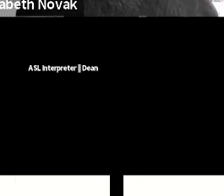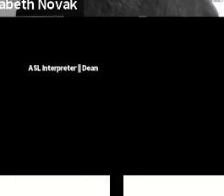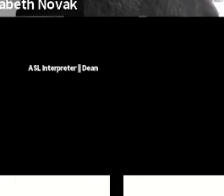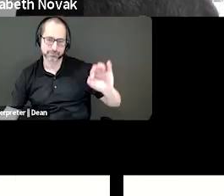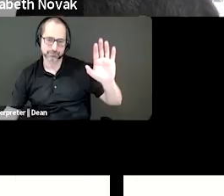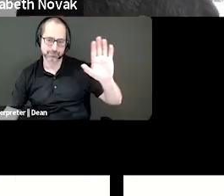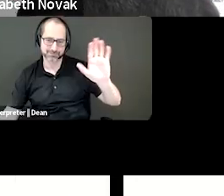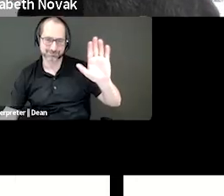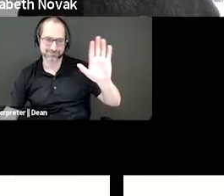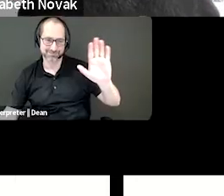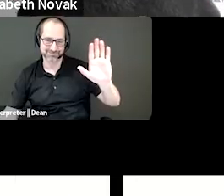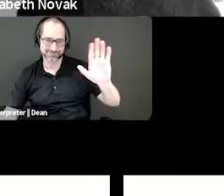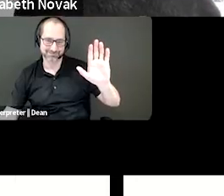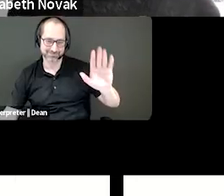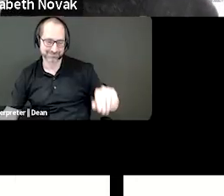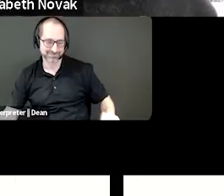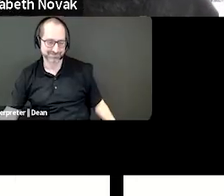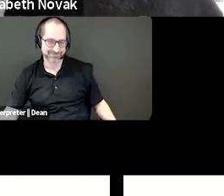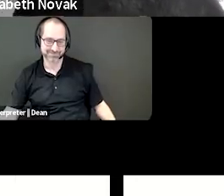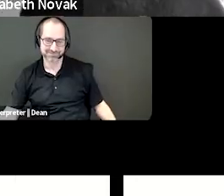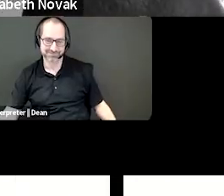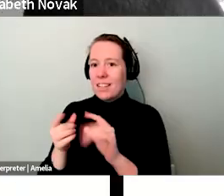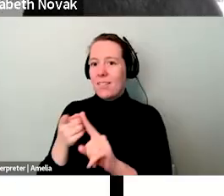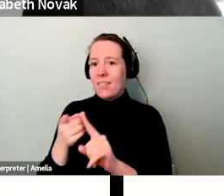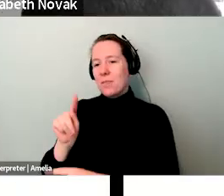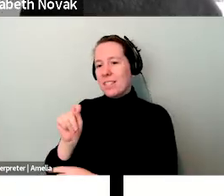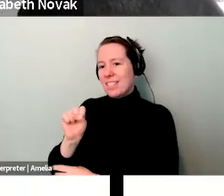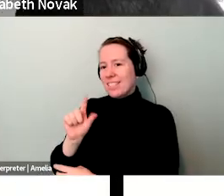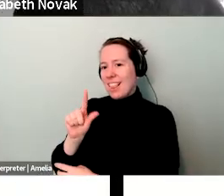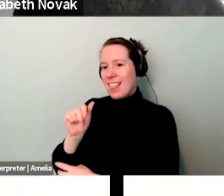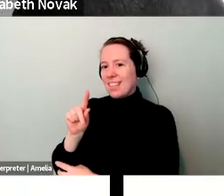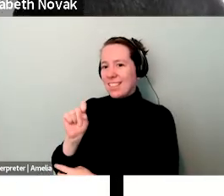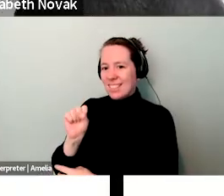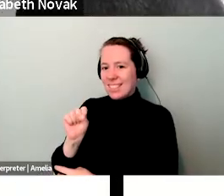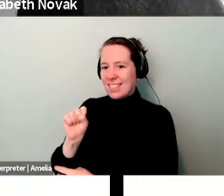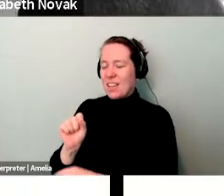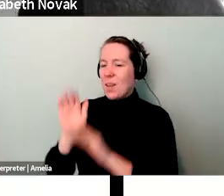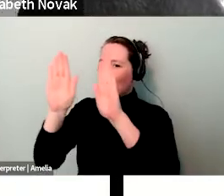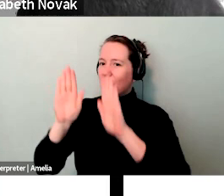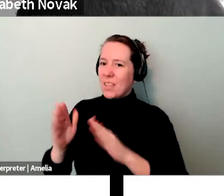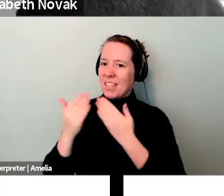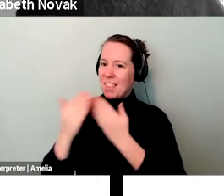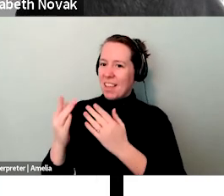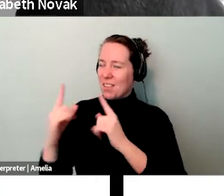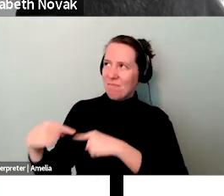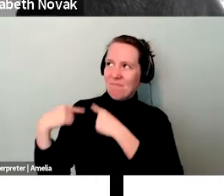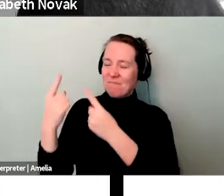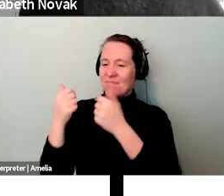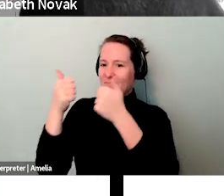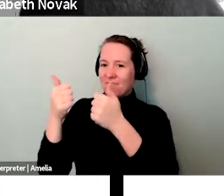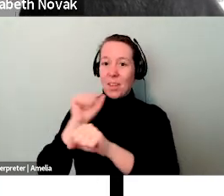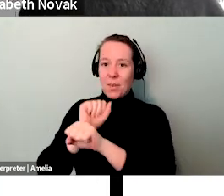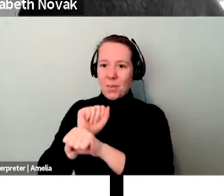Amelia from the Toronto Sign Language Interpreter Service. You've done a fantastic job as always. And we